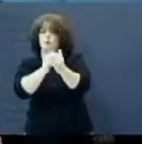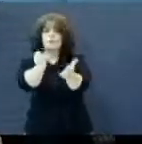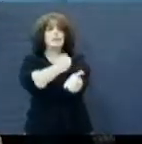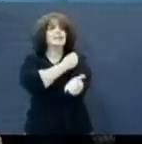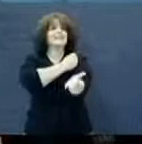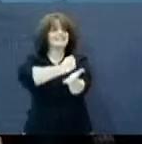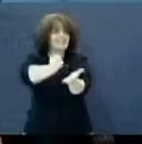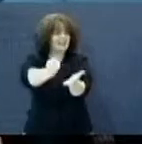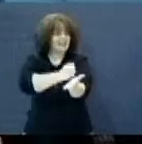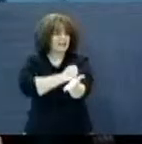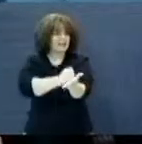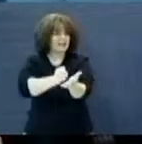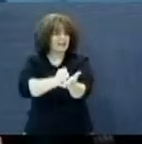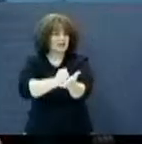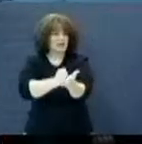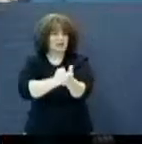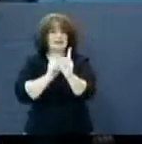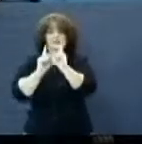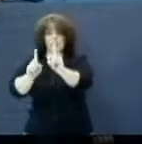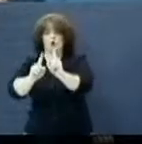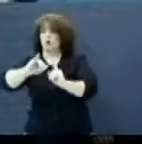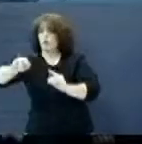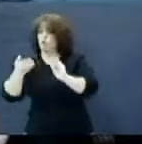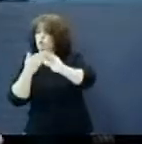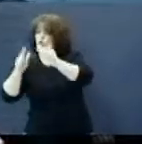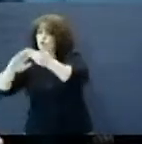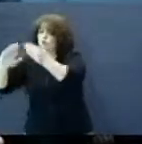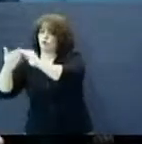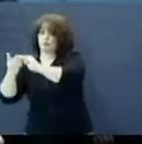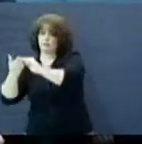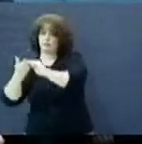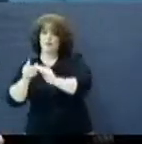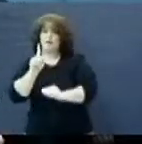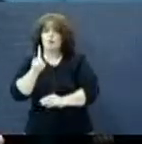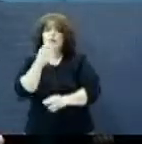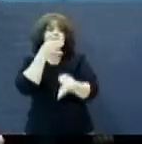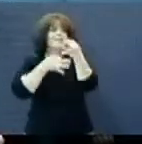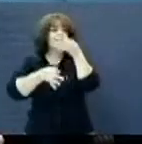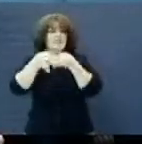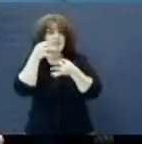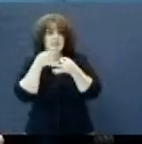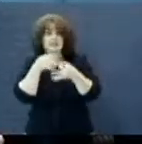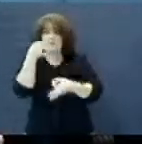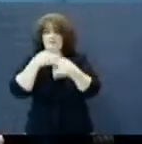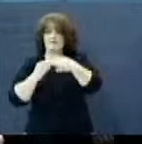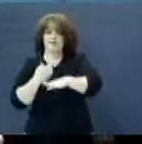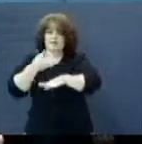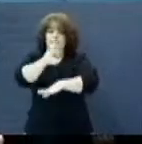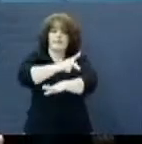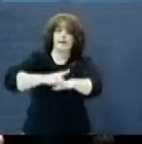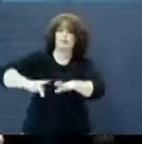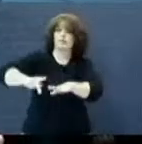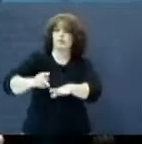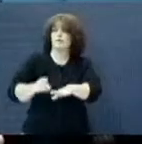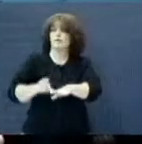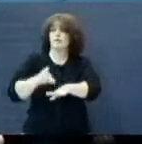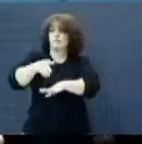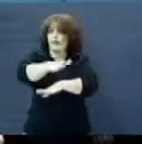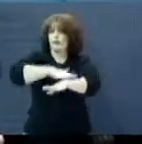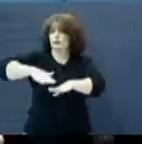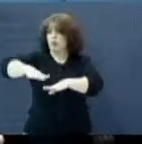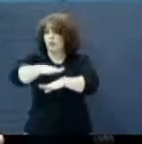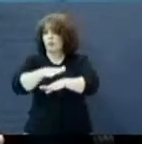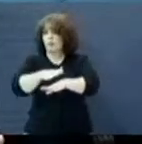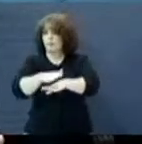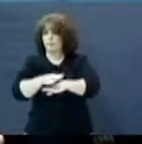to participate in one of the three great annual feasts, the Feast of the Passover, the Feast of Pentecost, and the Feast